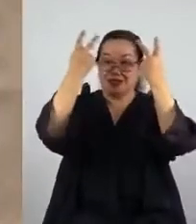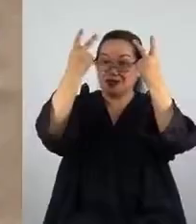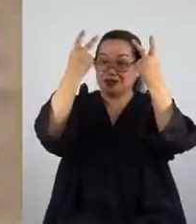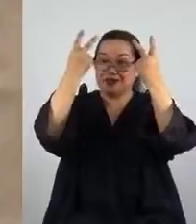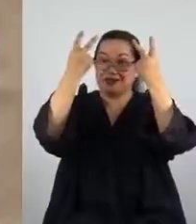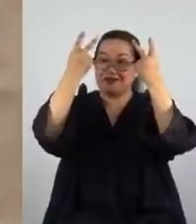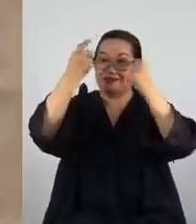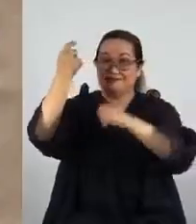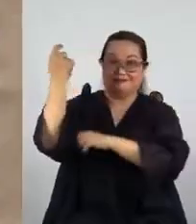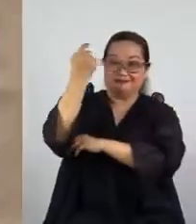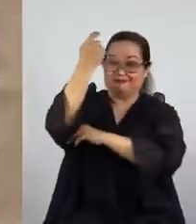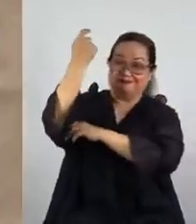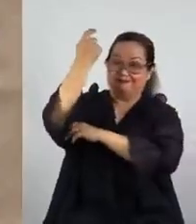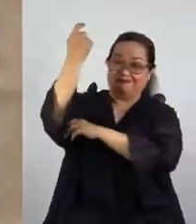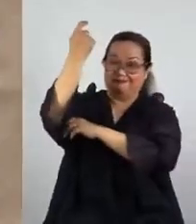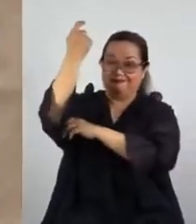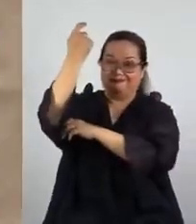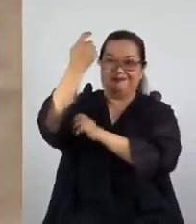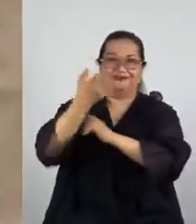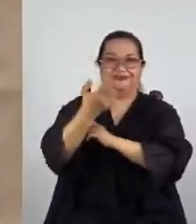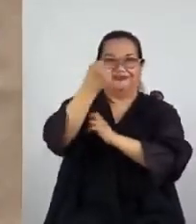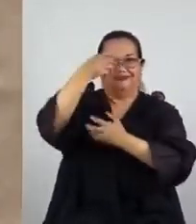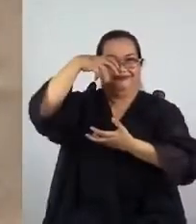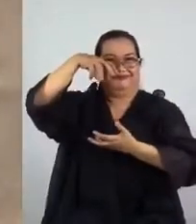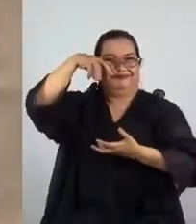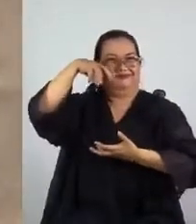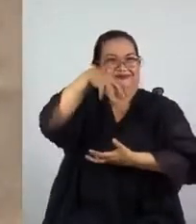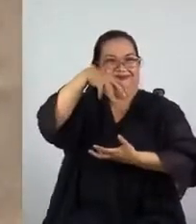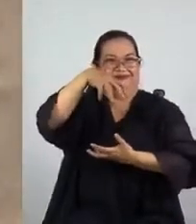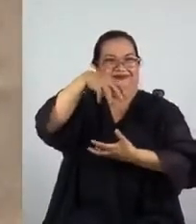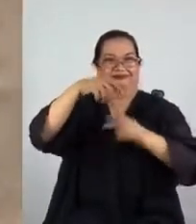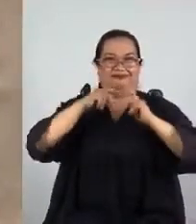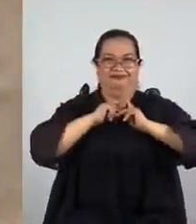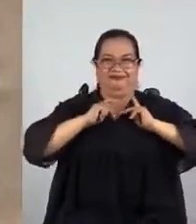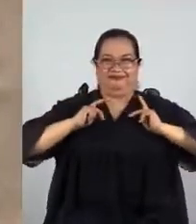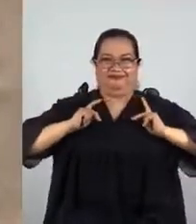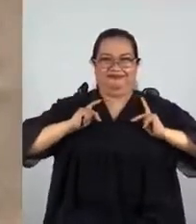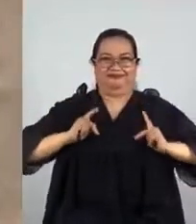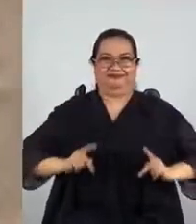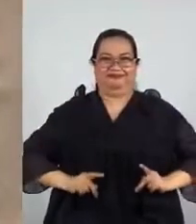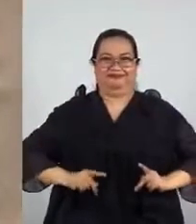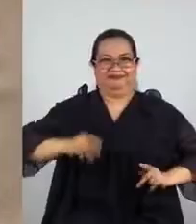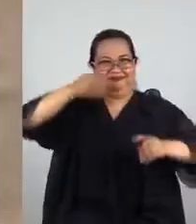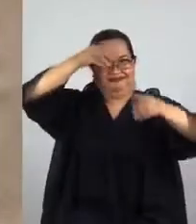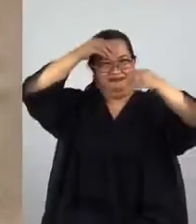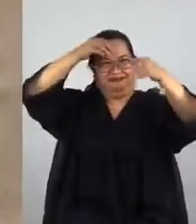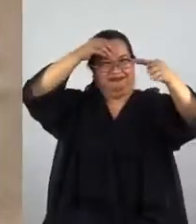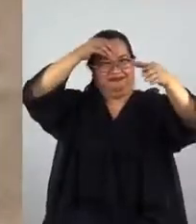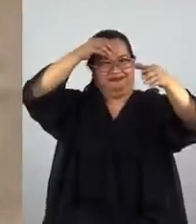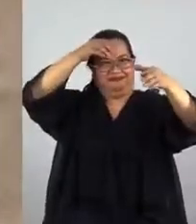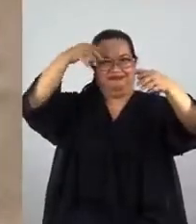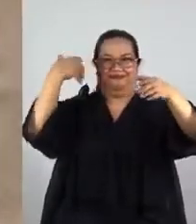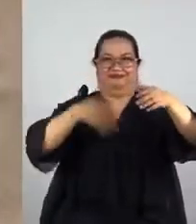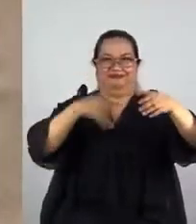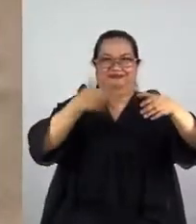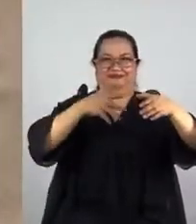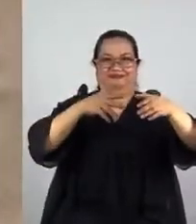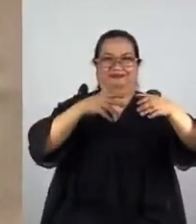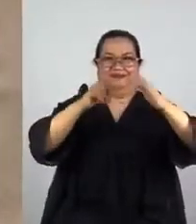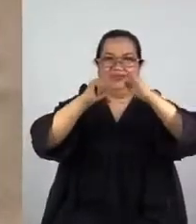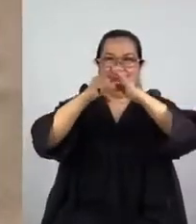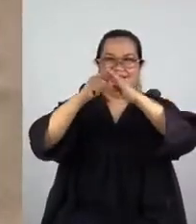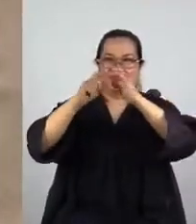you know, his own position as a Pharisee, a Hebrew of Hebrews, of the tribe of